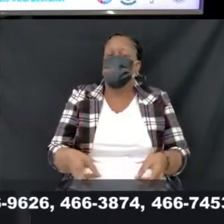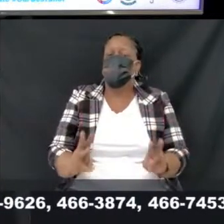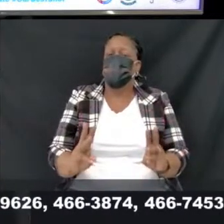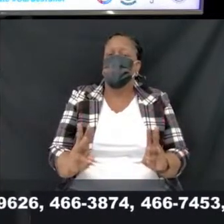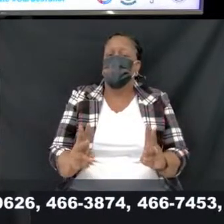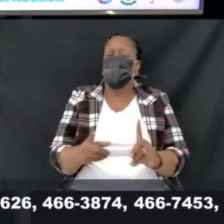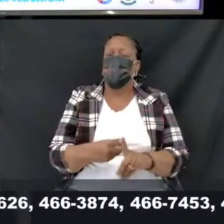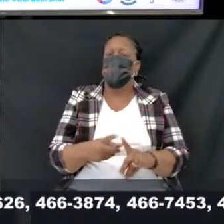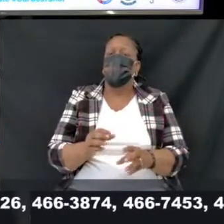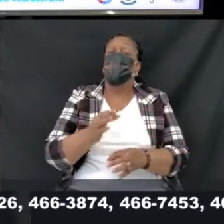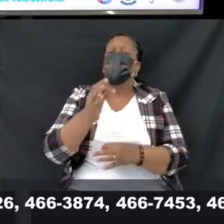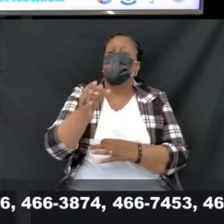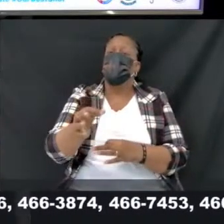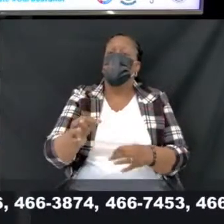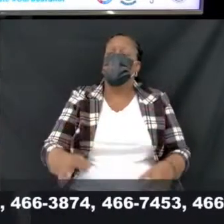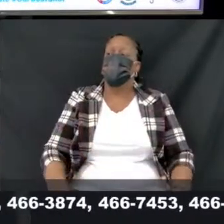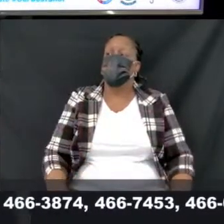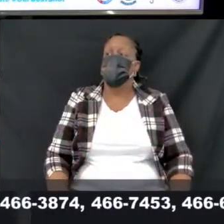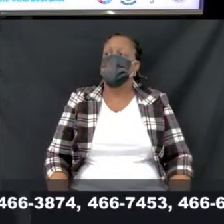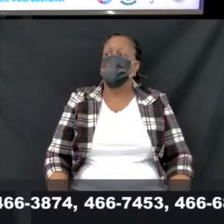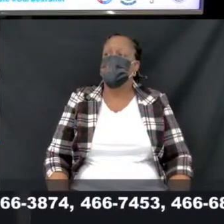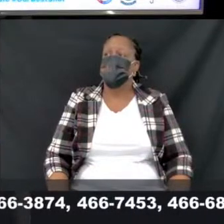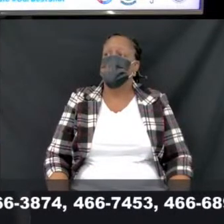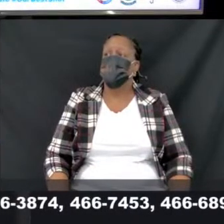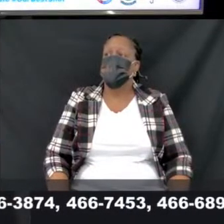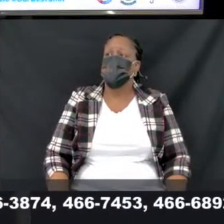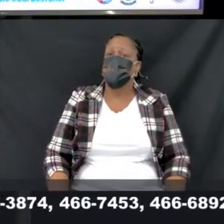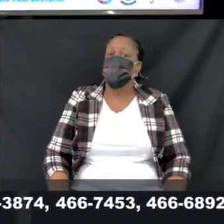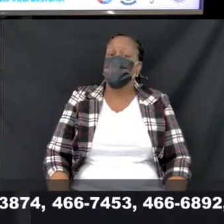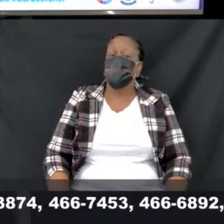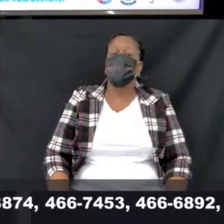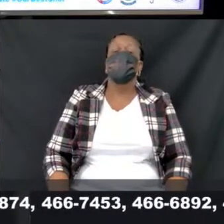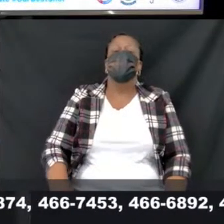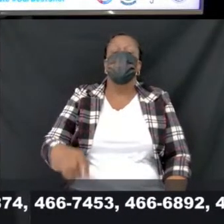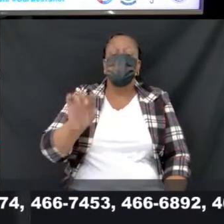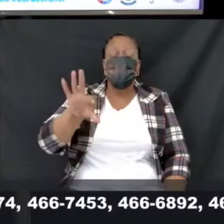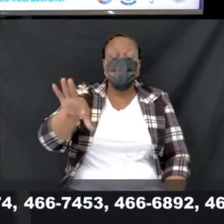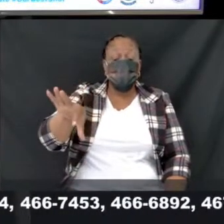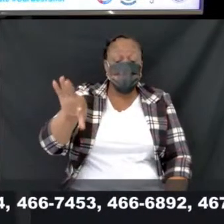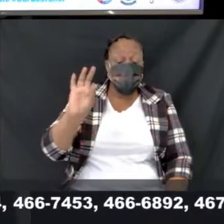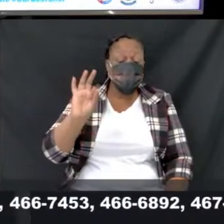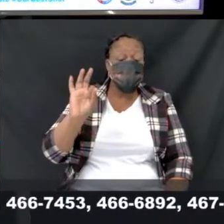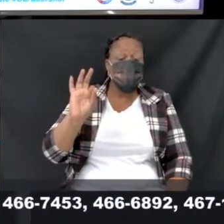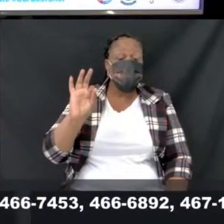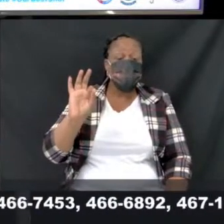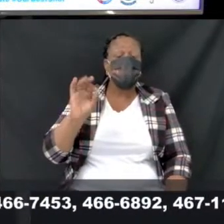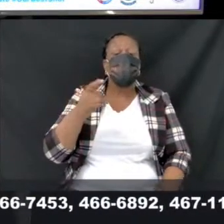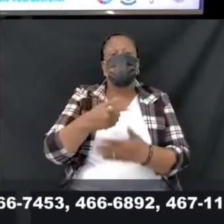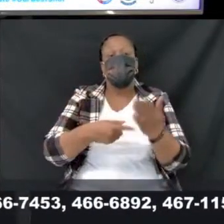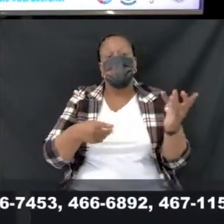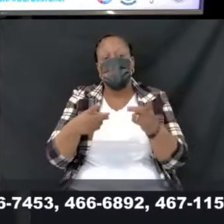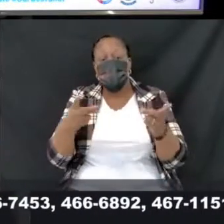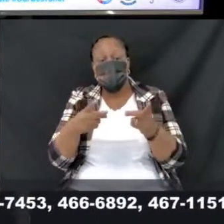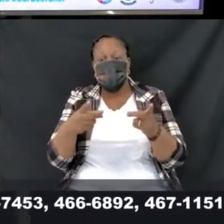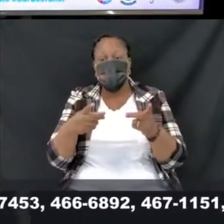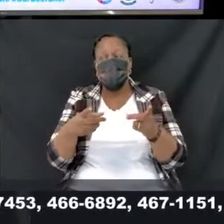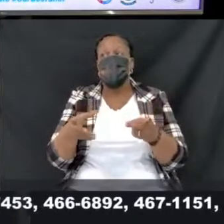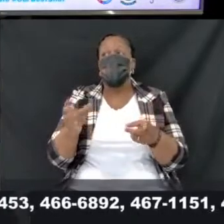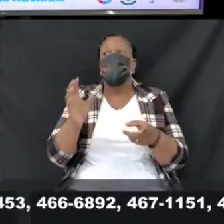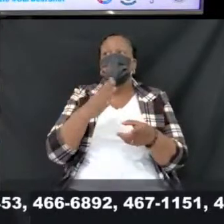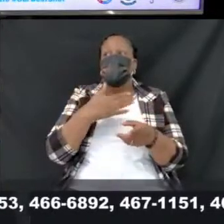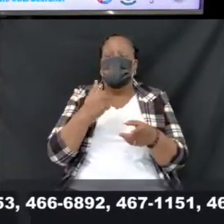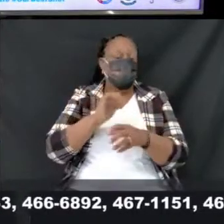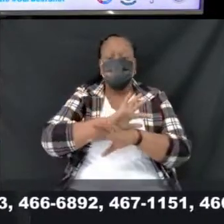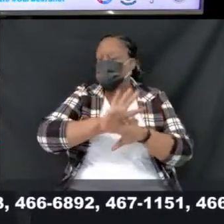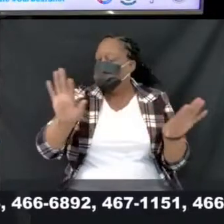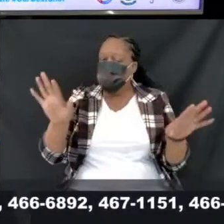forward now depends even more so on the individual choices we make rather than the imposition of restrictions